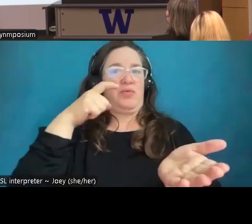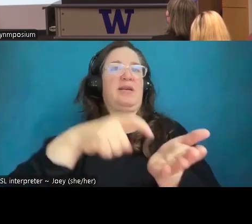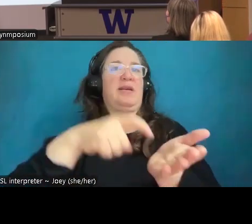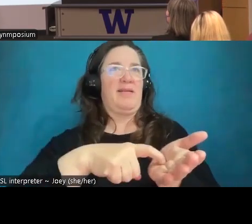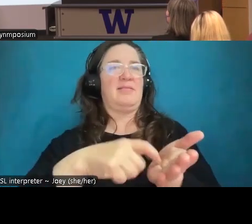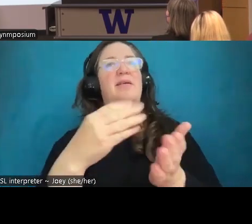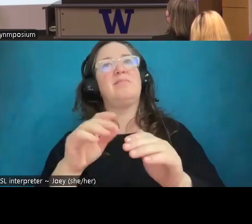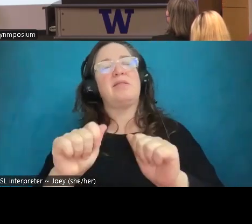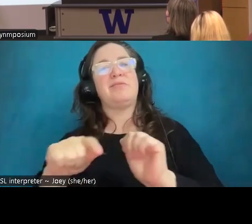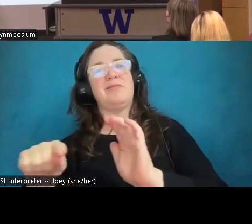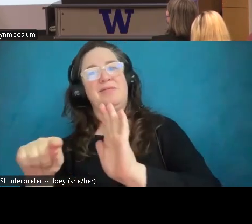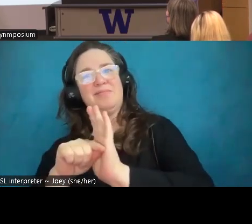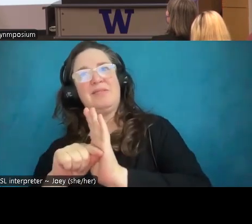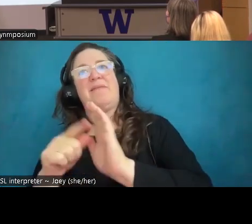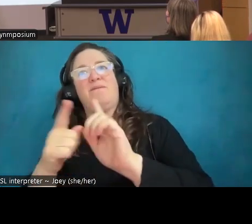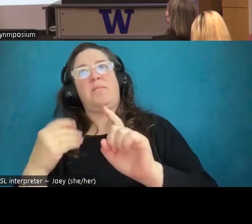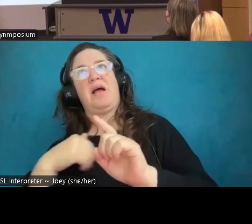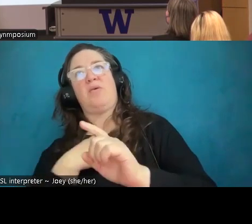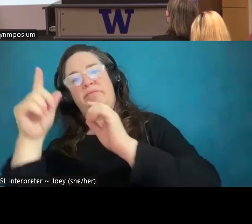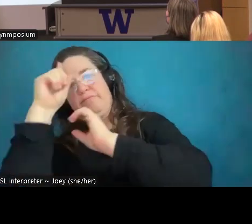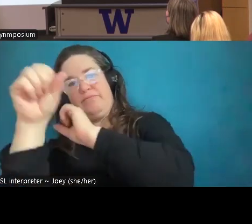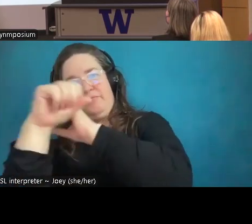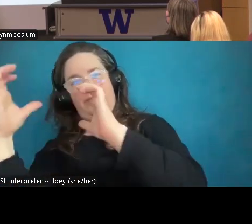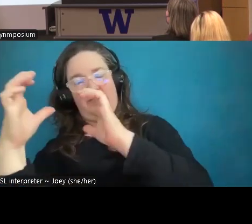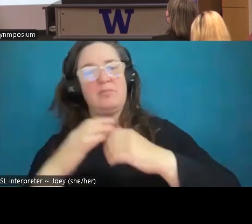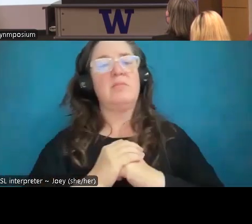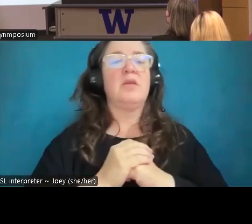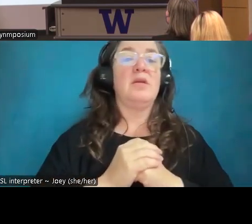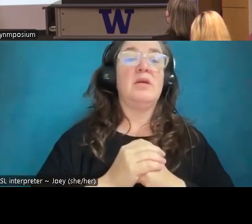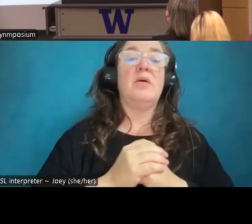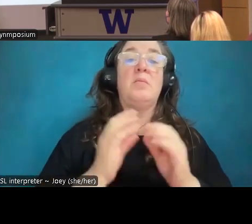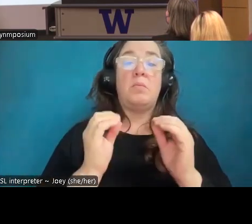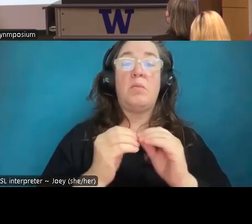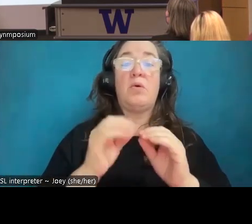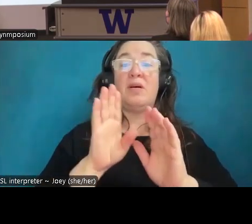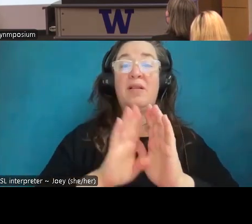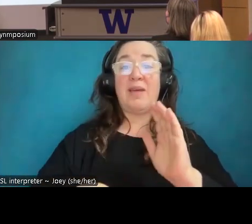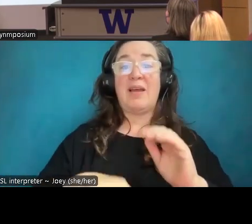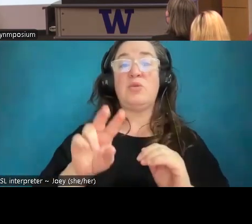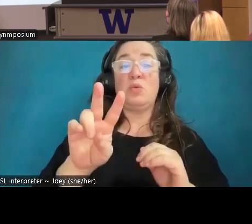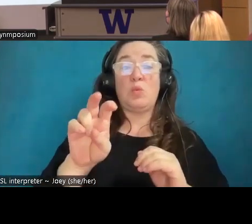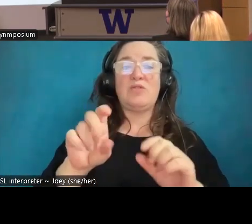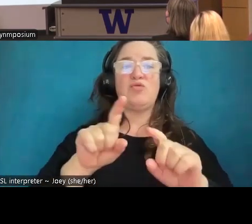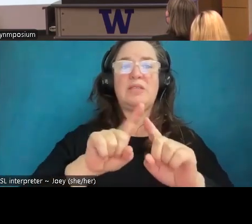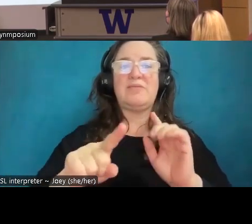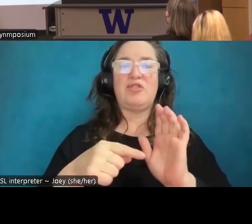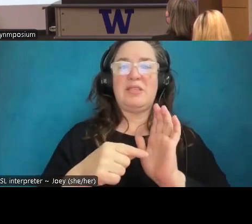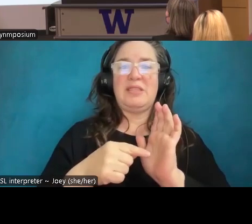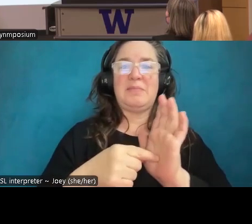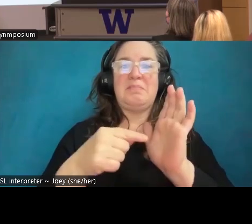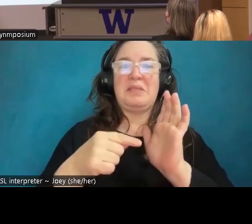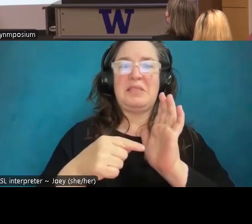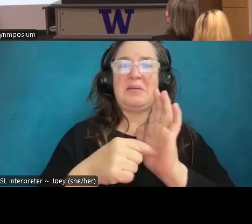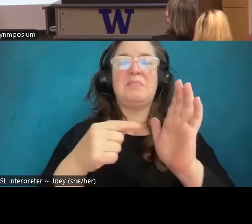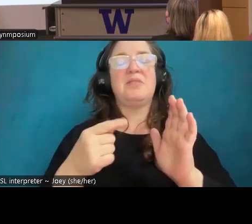There are over 200 symptoms that have been reported in long COVID. I'd like to highlight some of the key symptoms that we see over